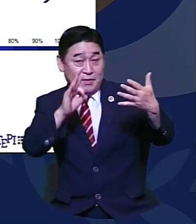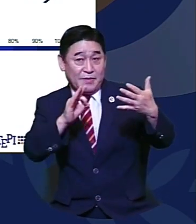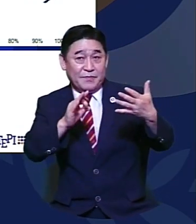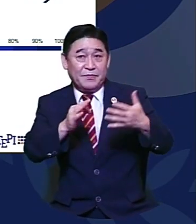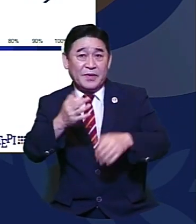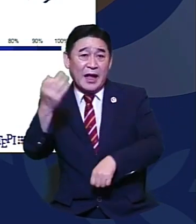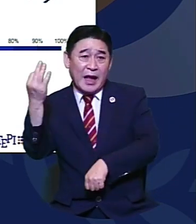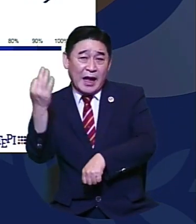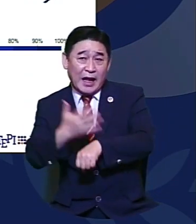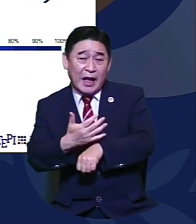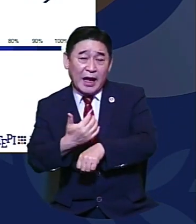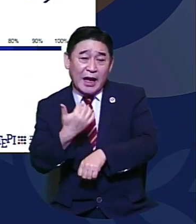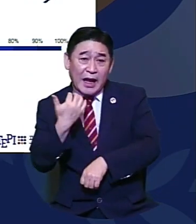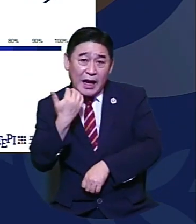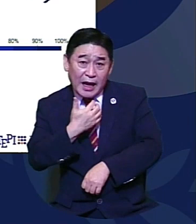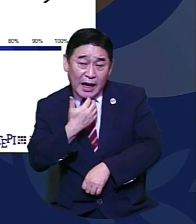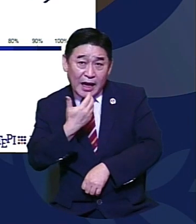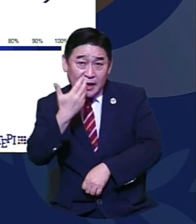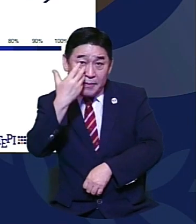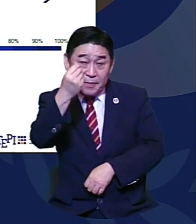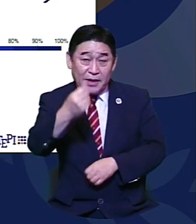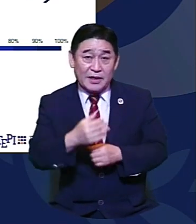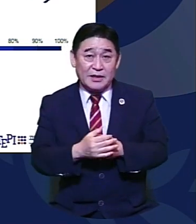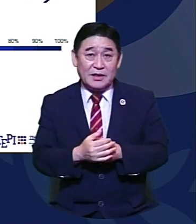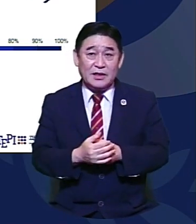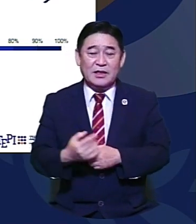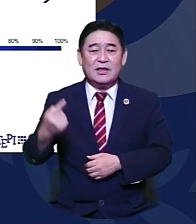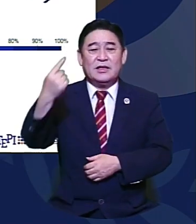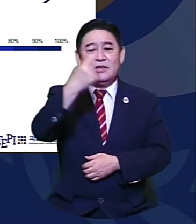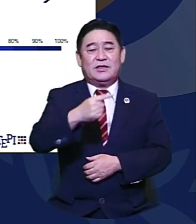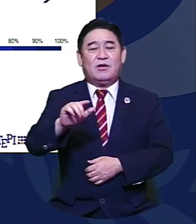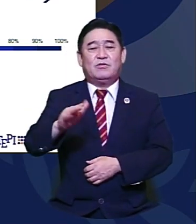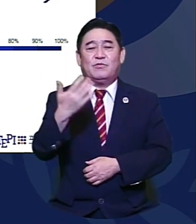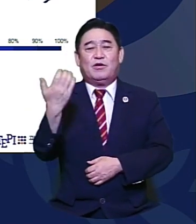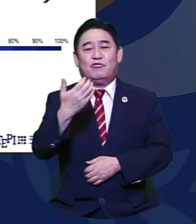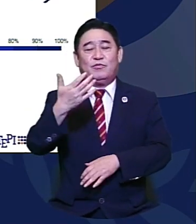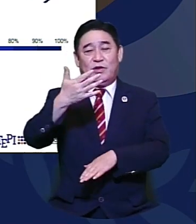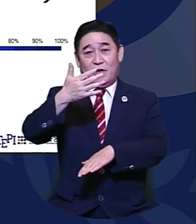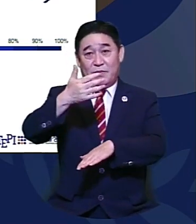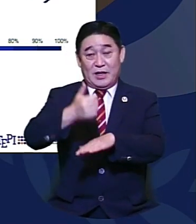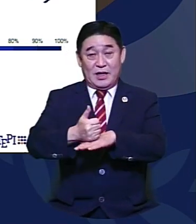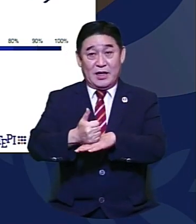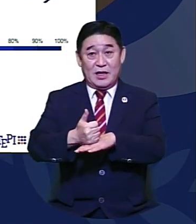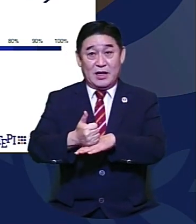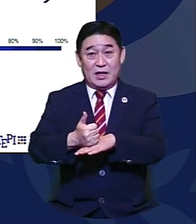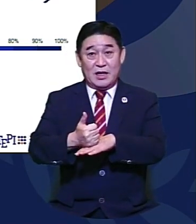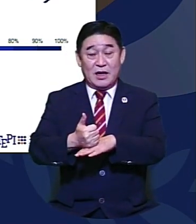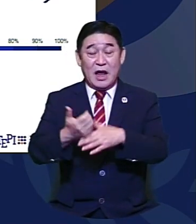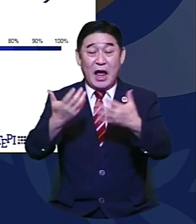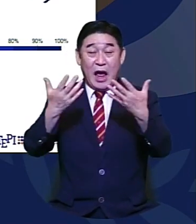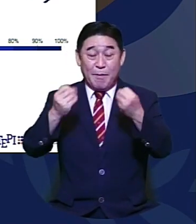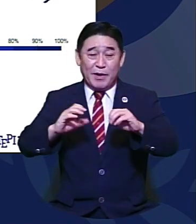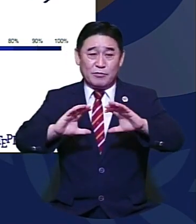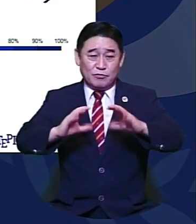that the late 1990s, the many countries and many people, they did not